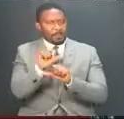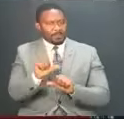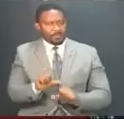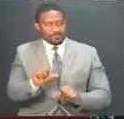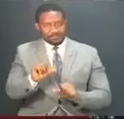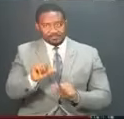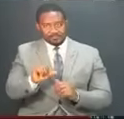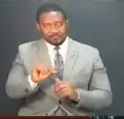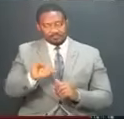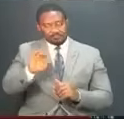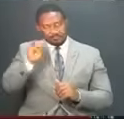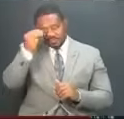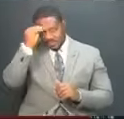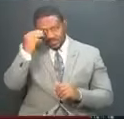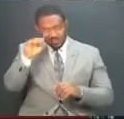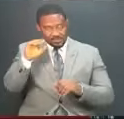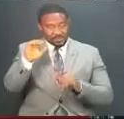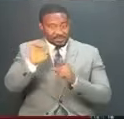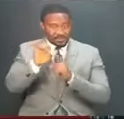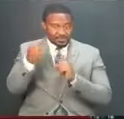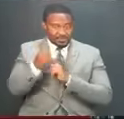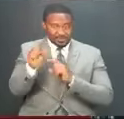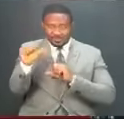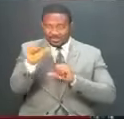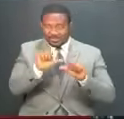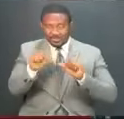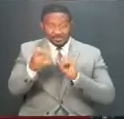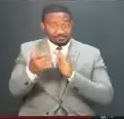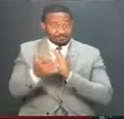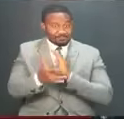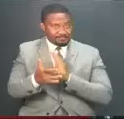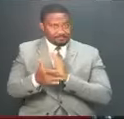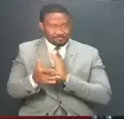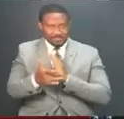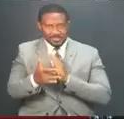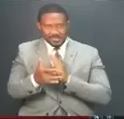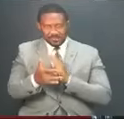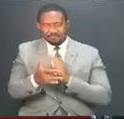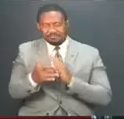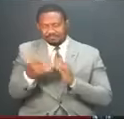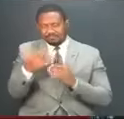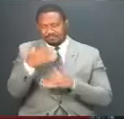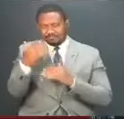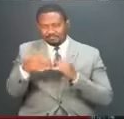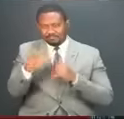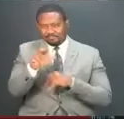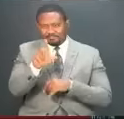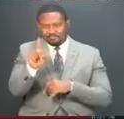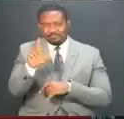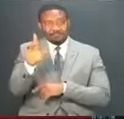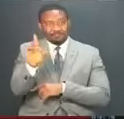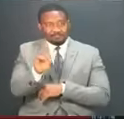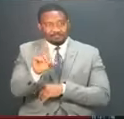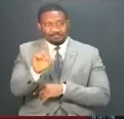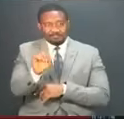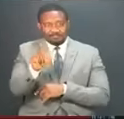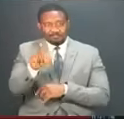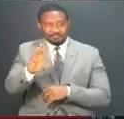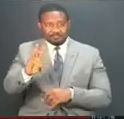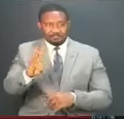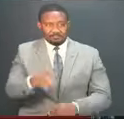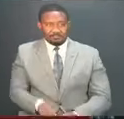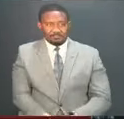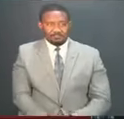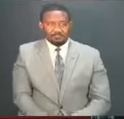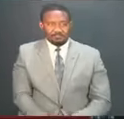Environment, Science and Technology for the year ending 31st December 2026. Don't touch it. Let's go